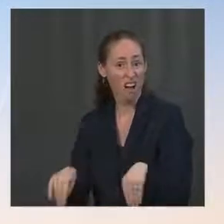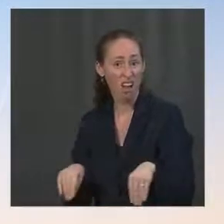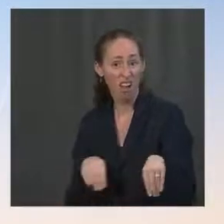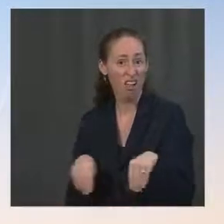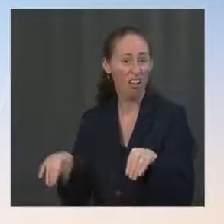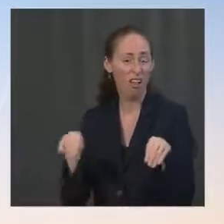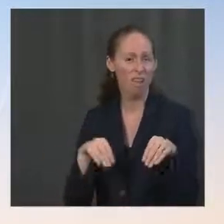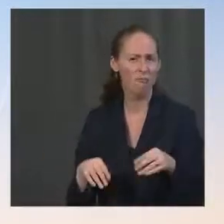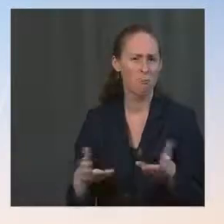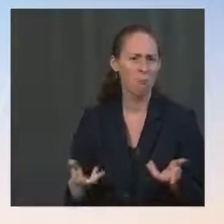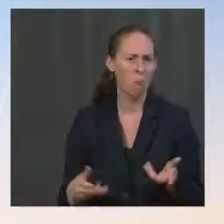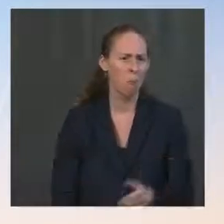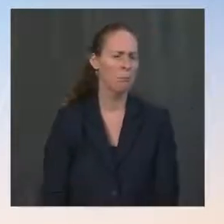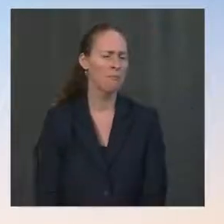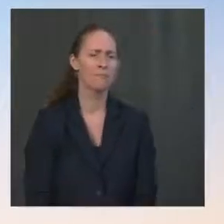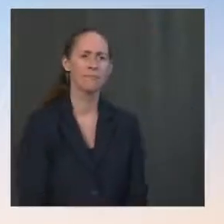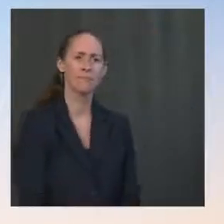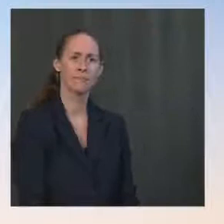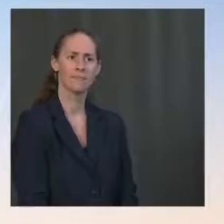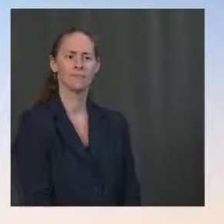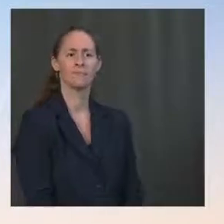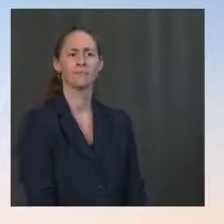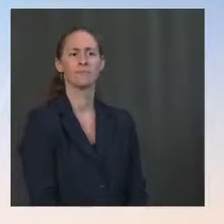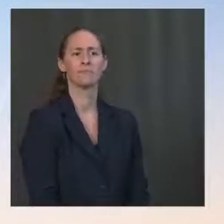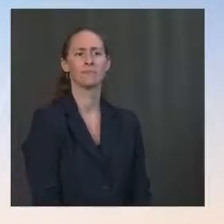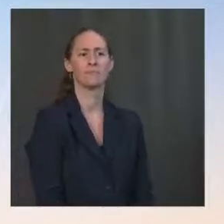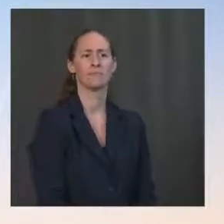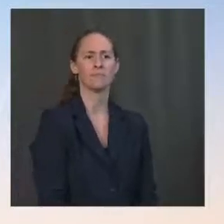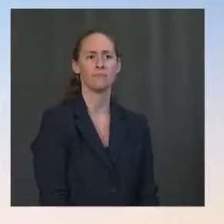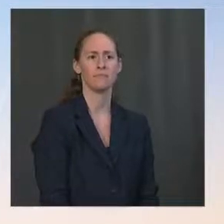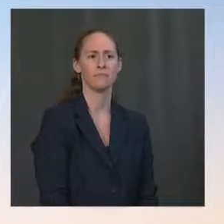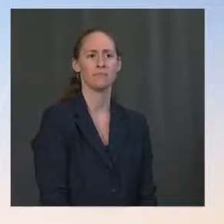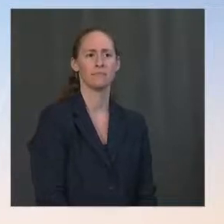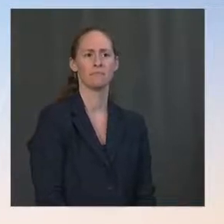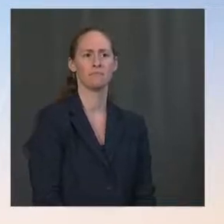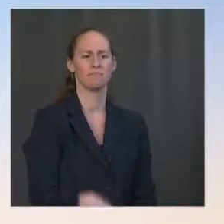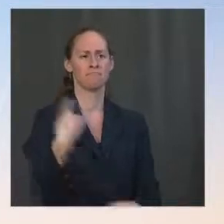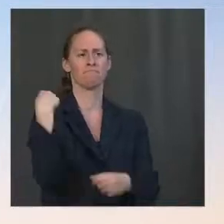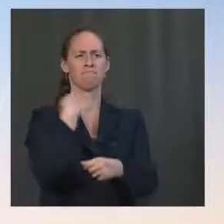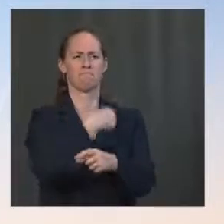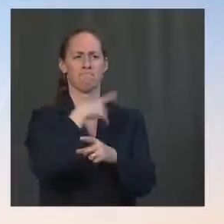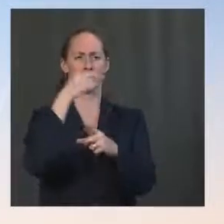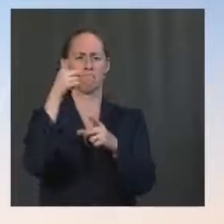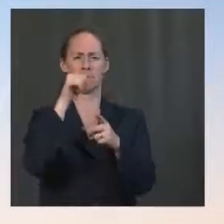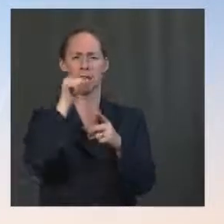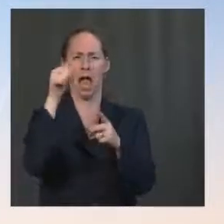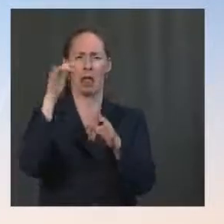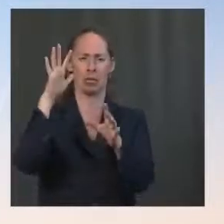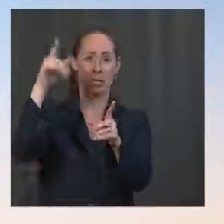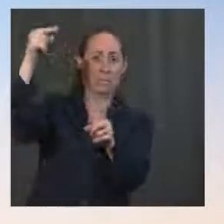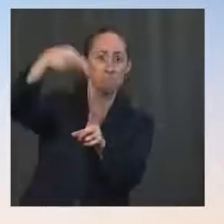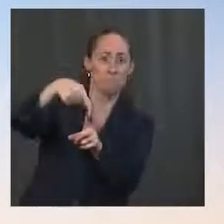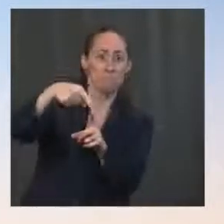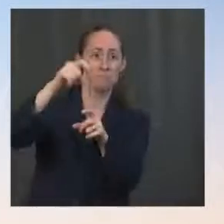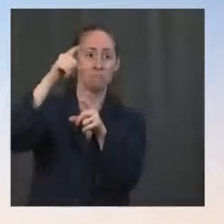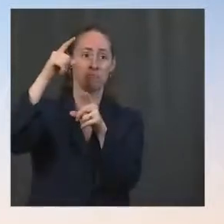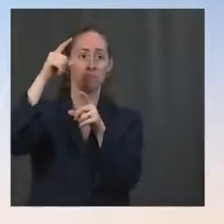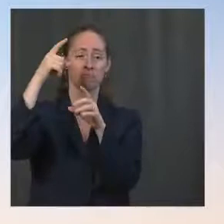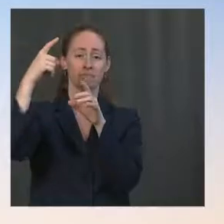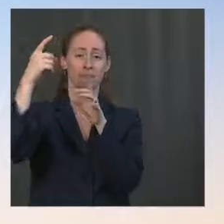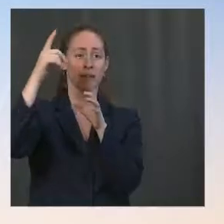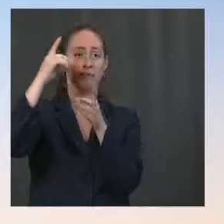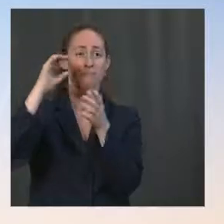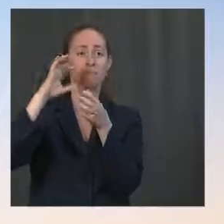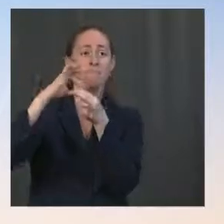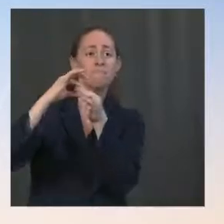Well, we have not worked with the Taliban as the government, right? And a lot of these assistance is often distributed through humanitarian